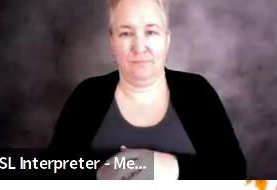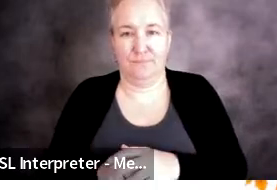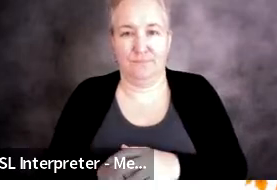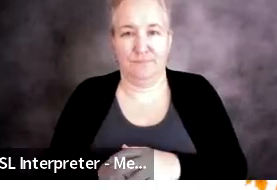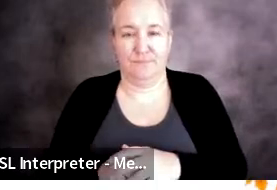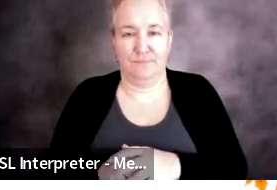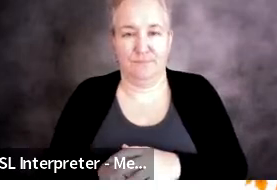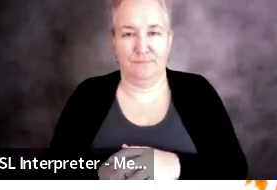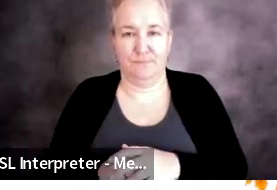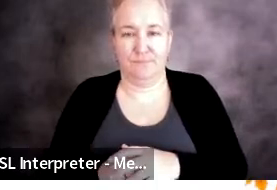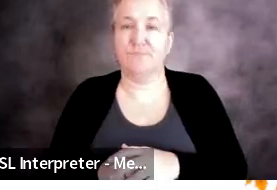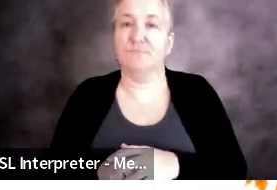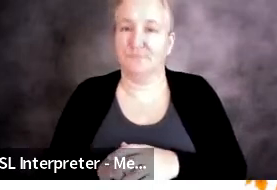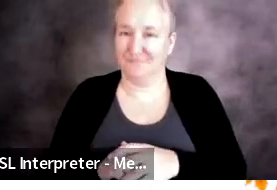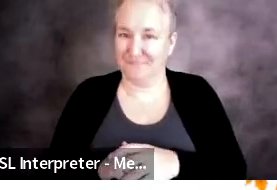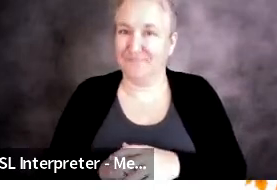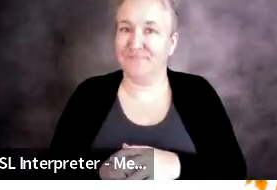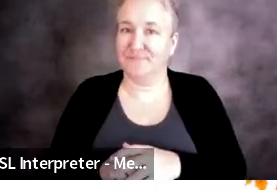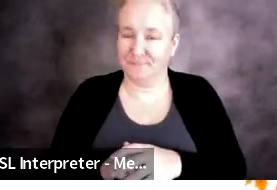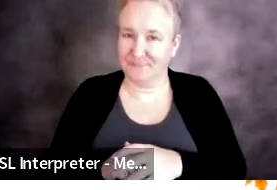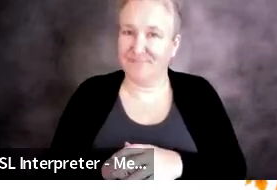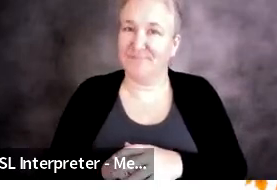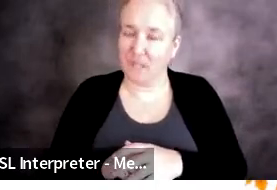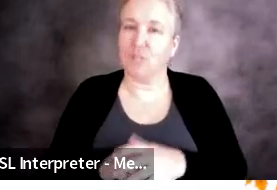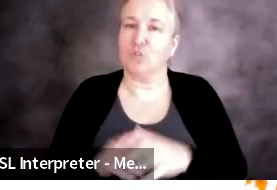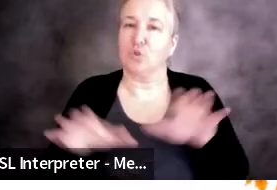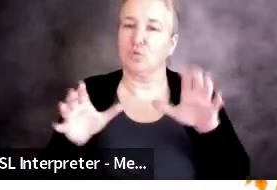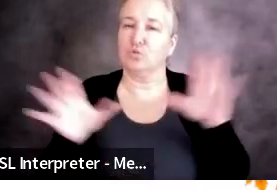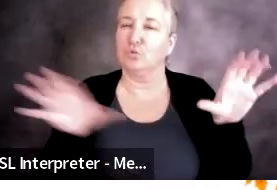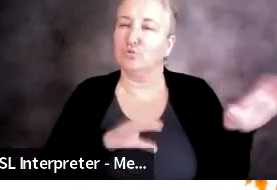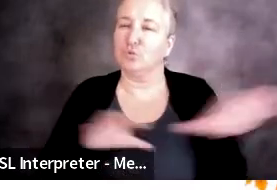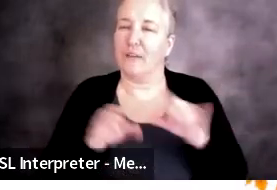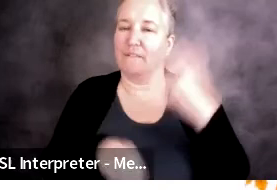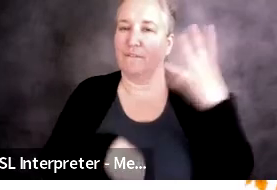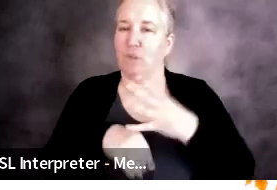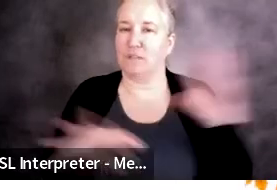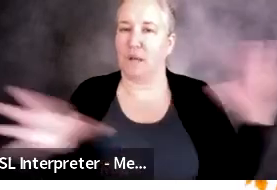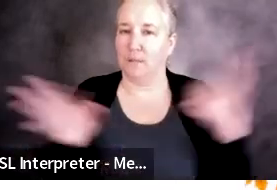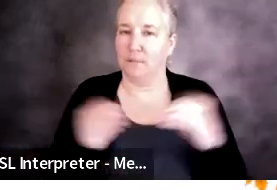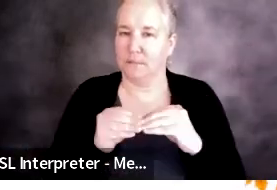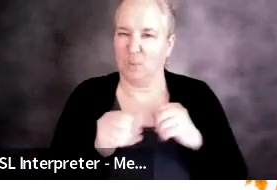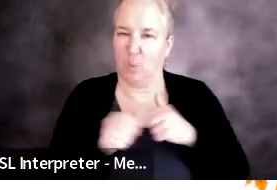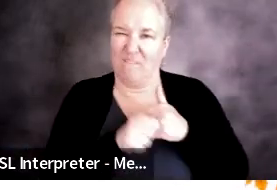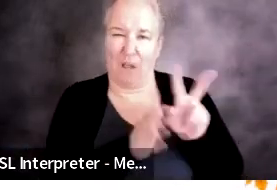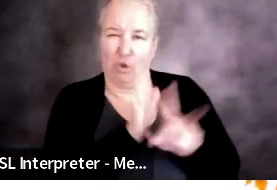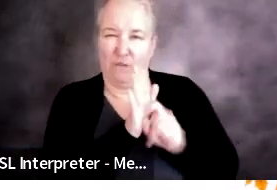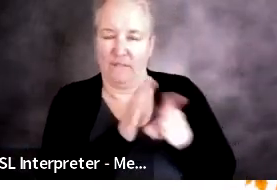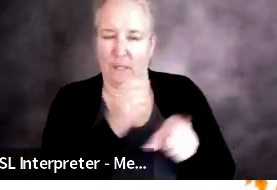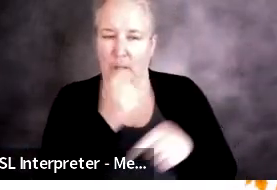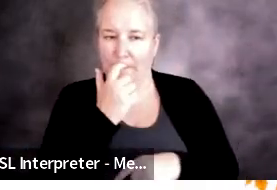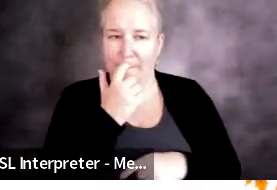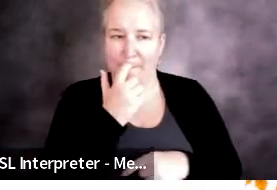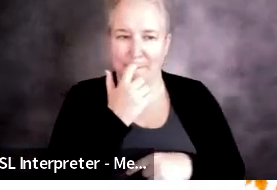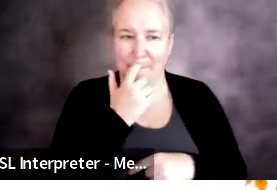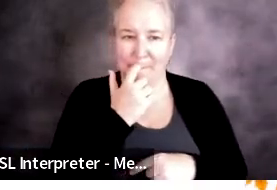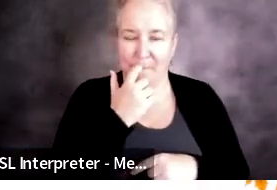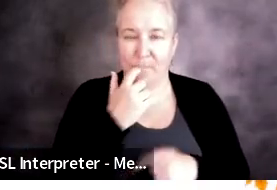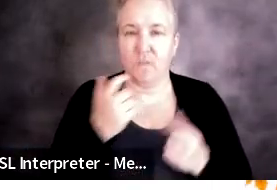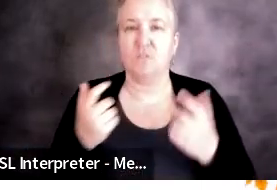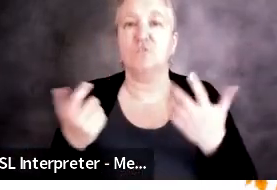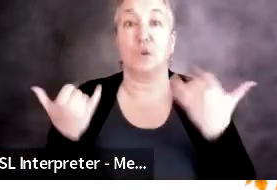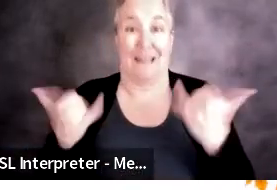And then we'll do that for 4 sets. And here's the video. So breathe